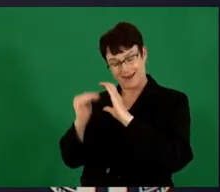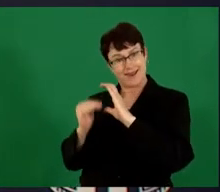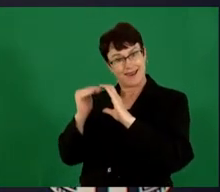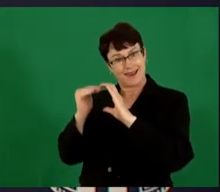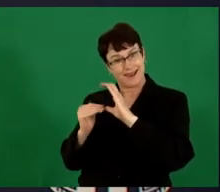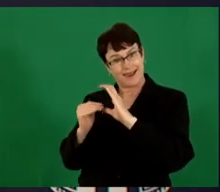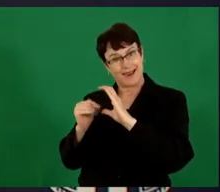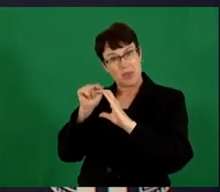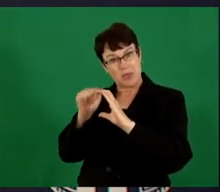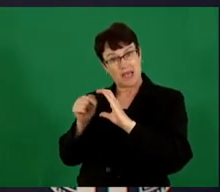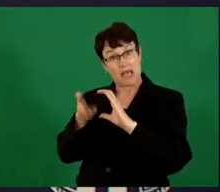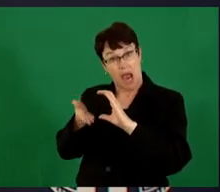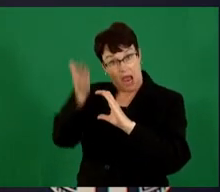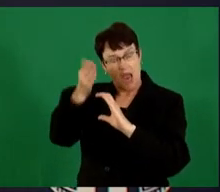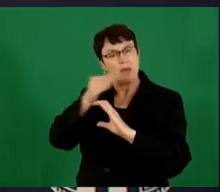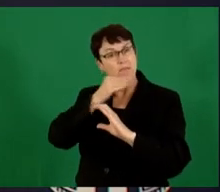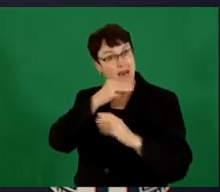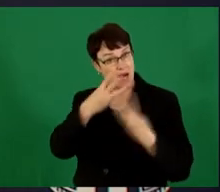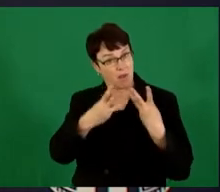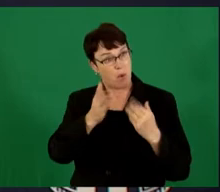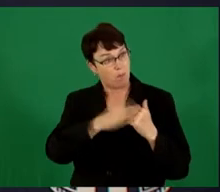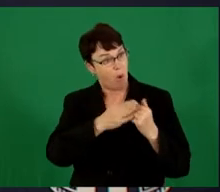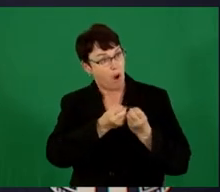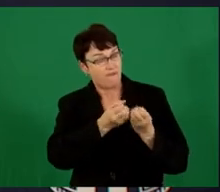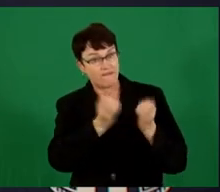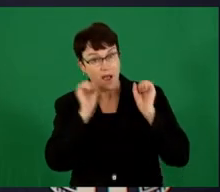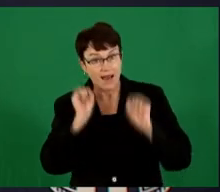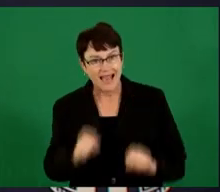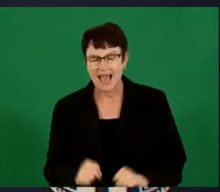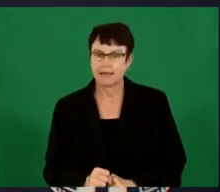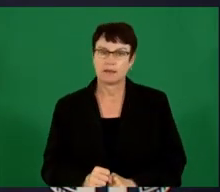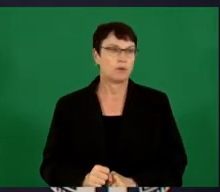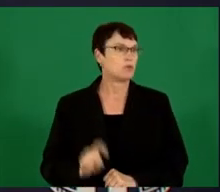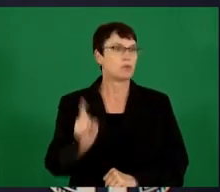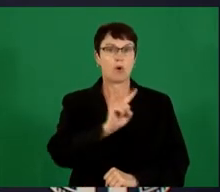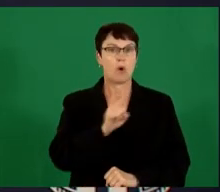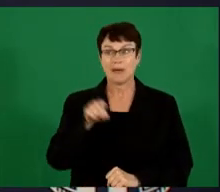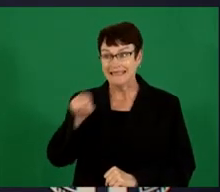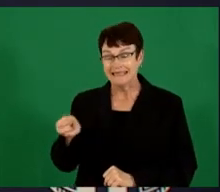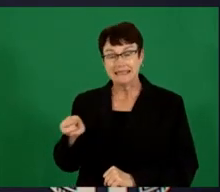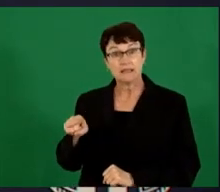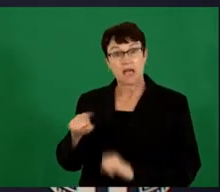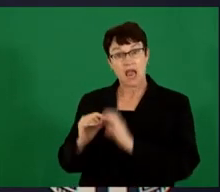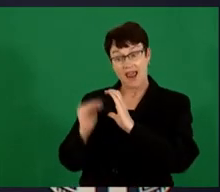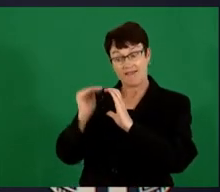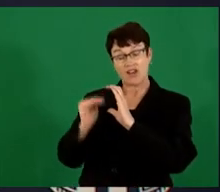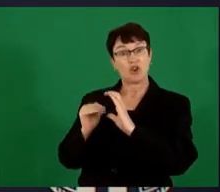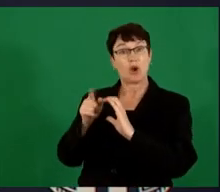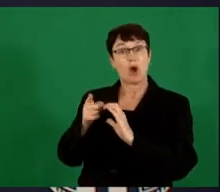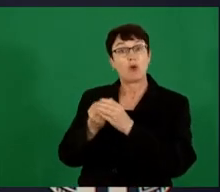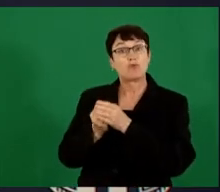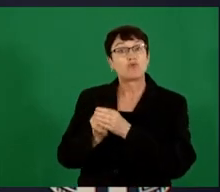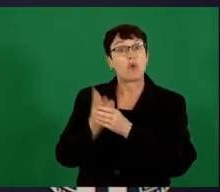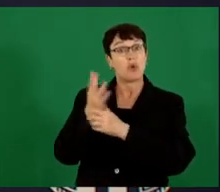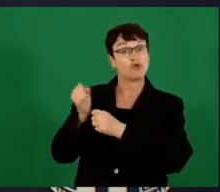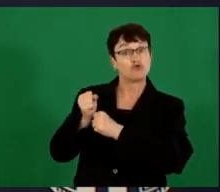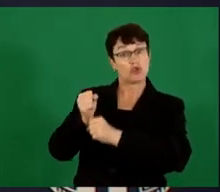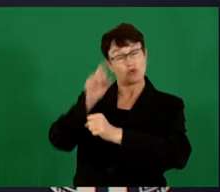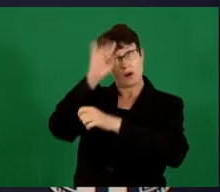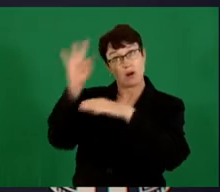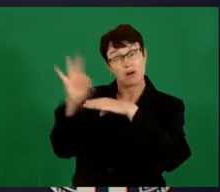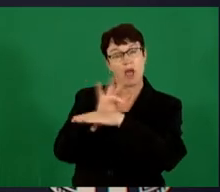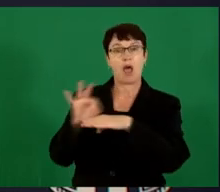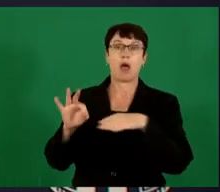it. High inflation is not a growth strategy. High inflation is not an employment